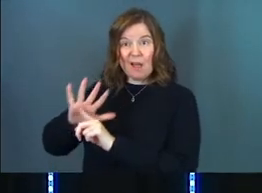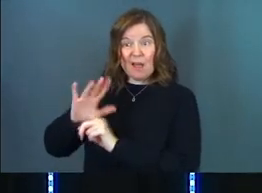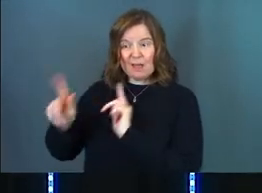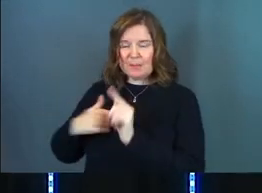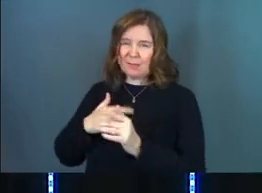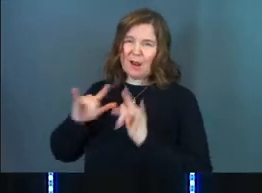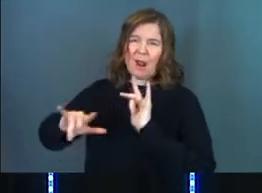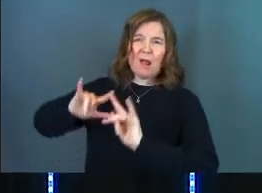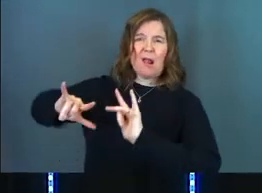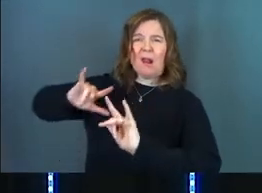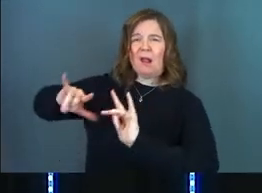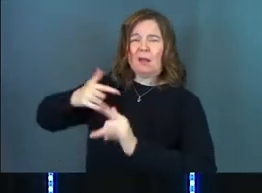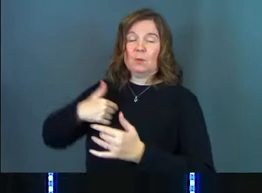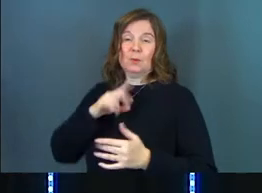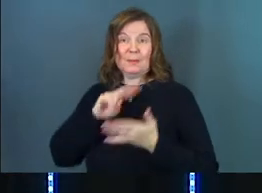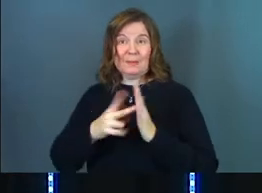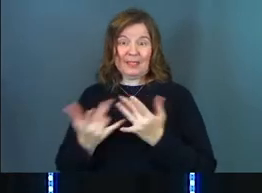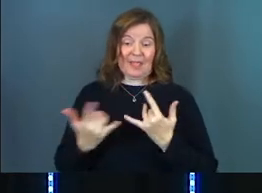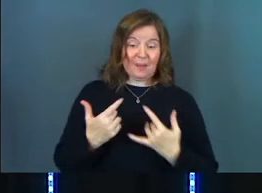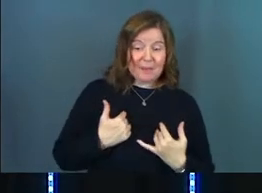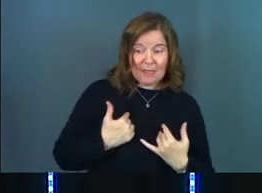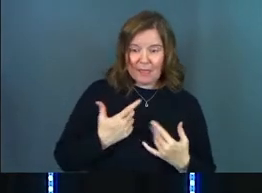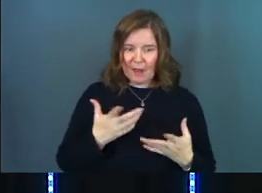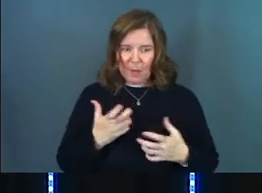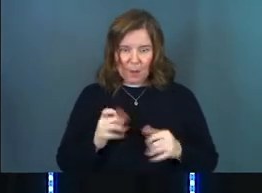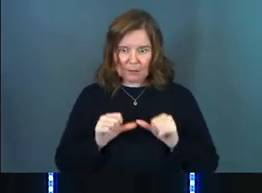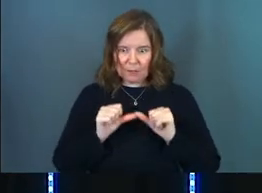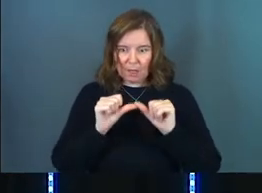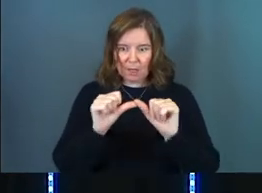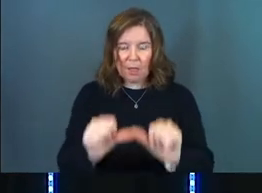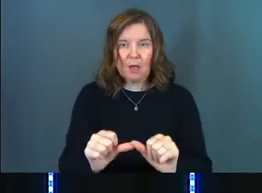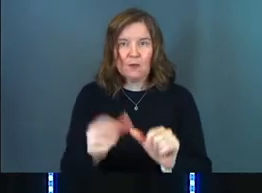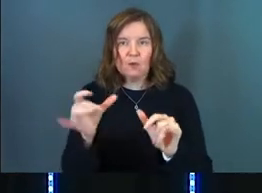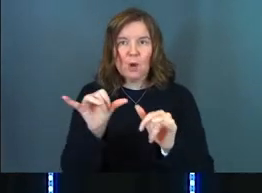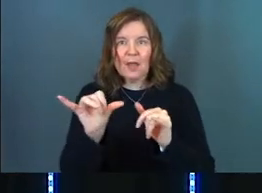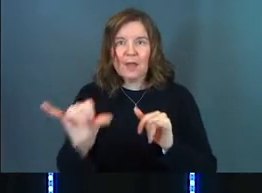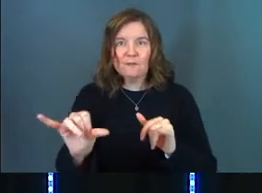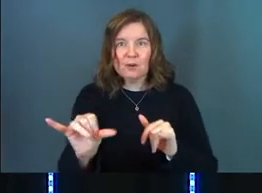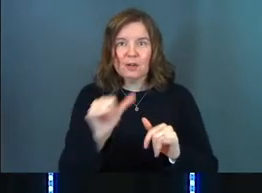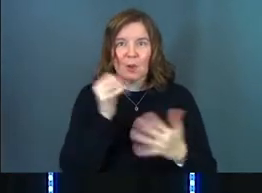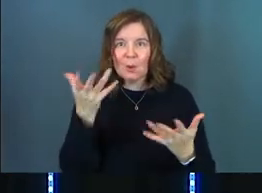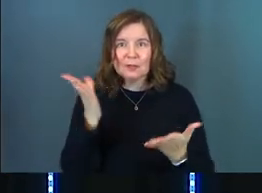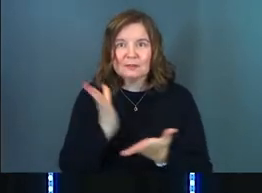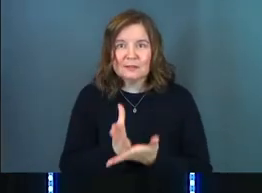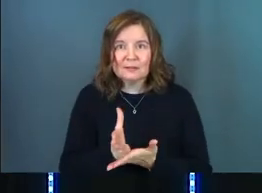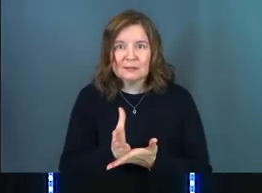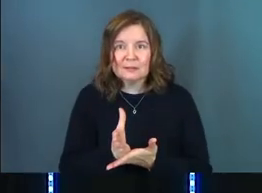and everybody loves Jesus, which means they kind of love me. And I want this to go on forever.